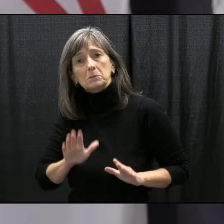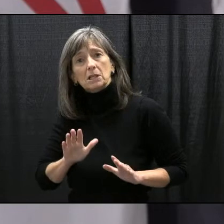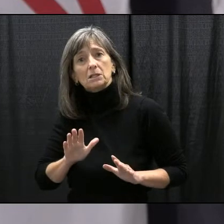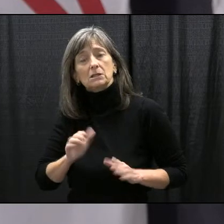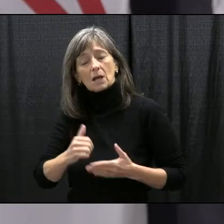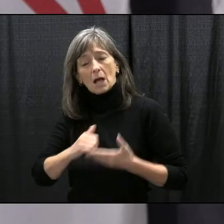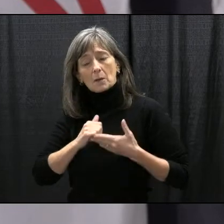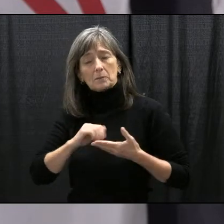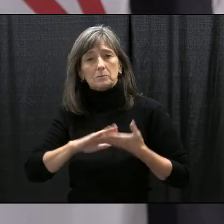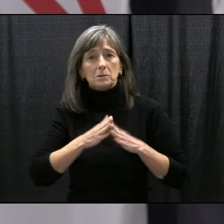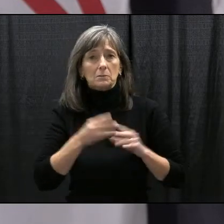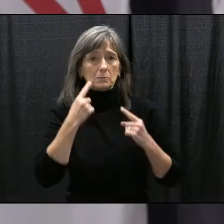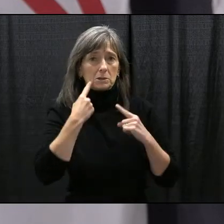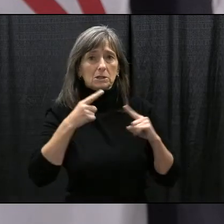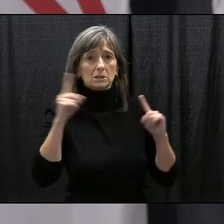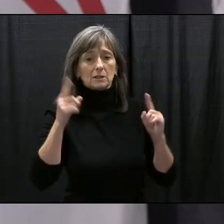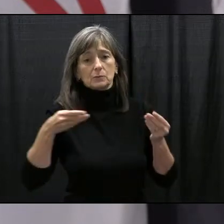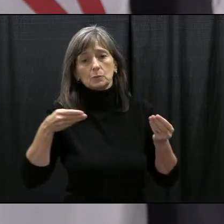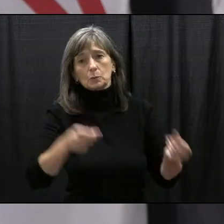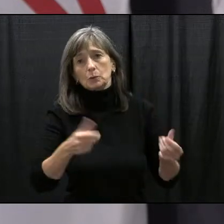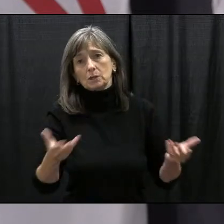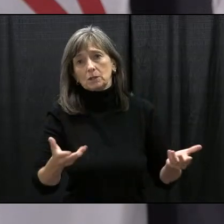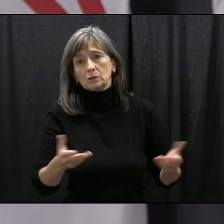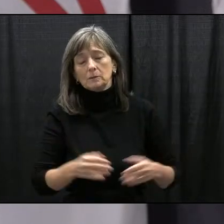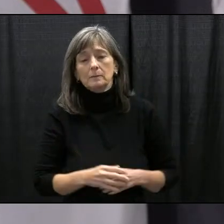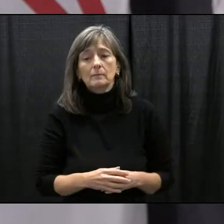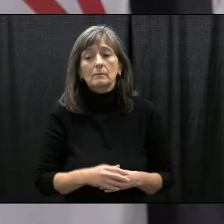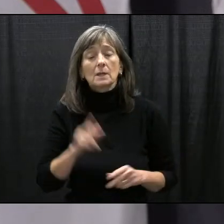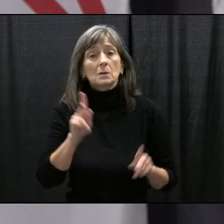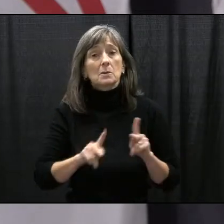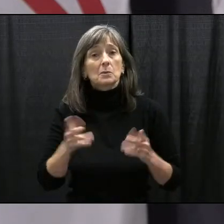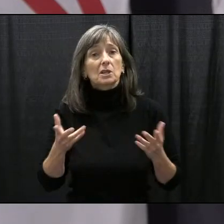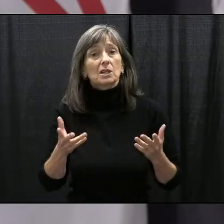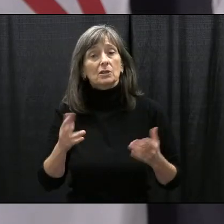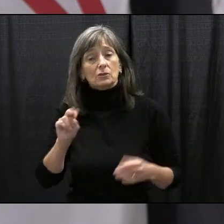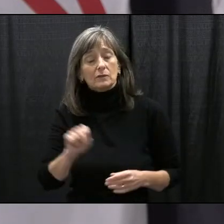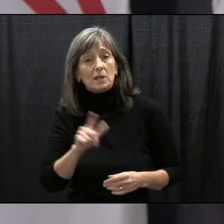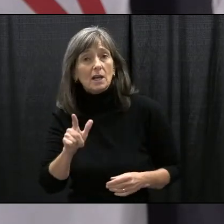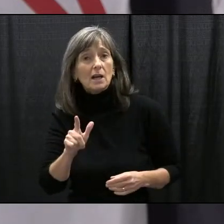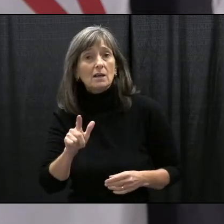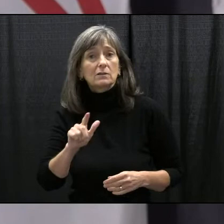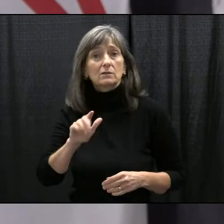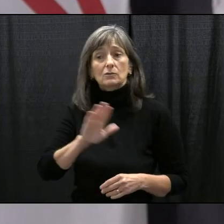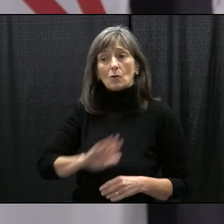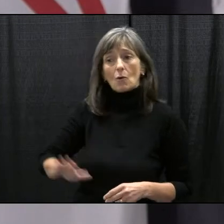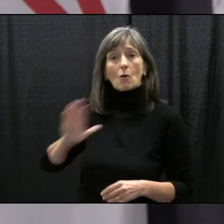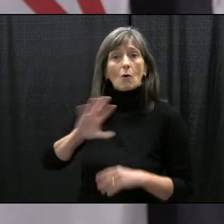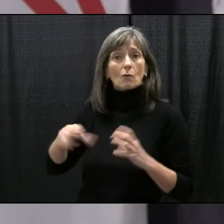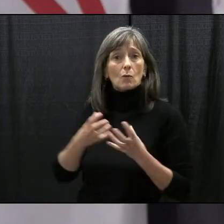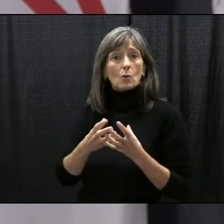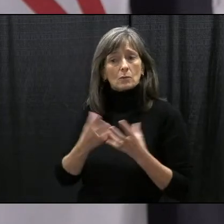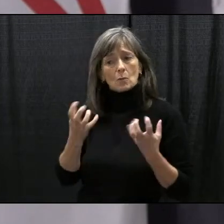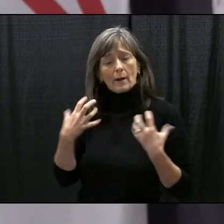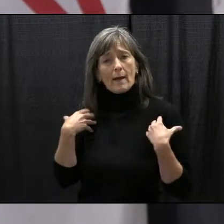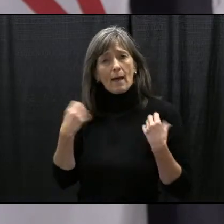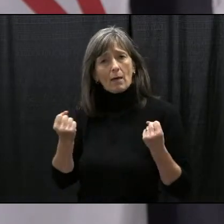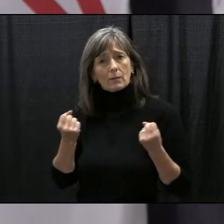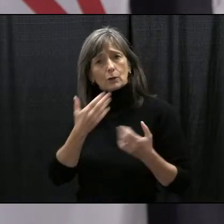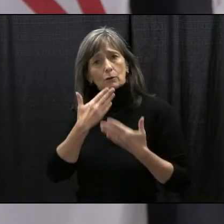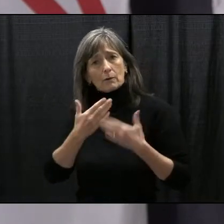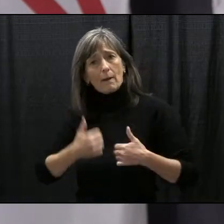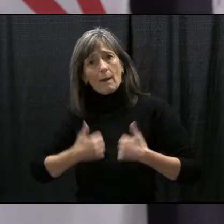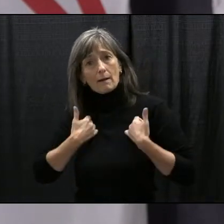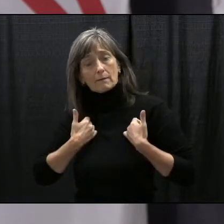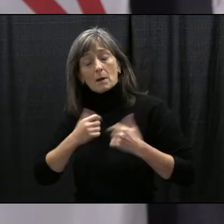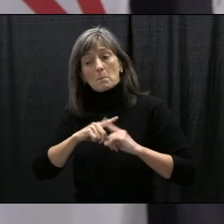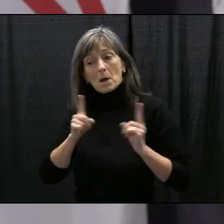smooth and successful. People in Newfoundland and Labrador, like people everywhere, want to lead healthy, productive lives, knowing that access